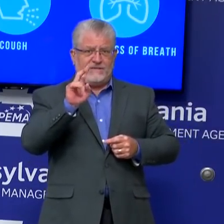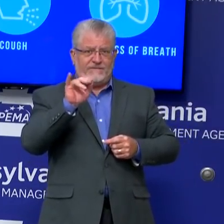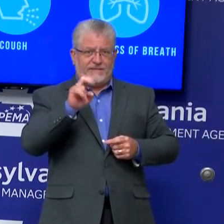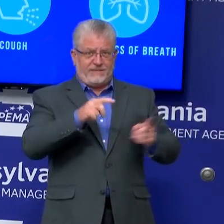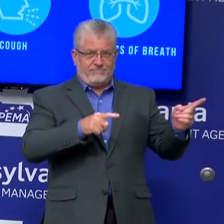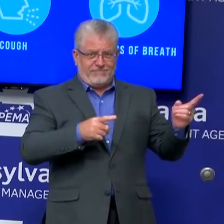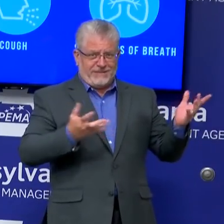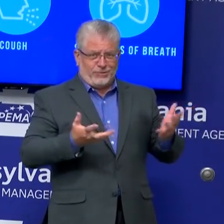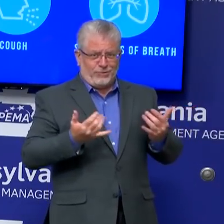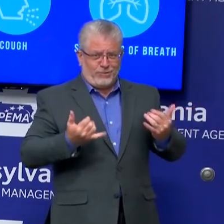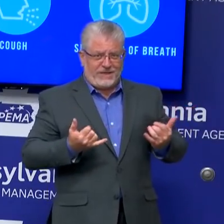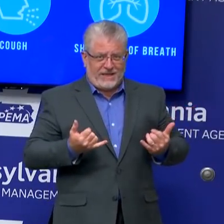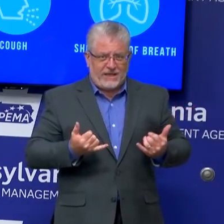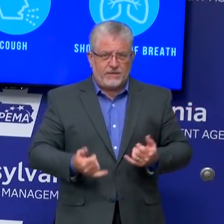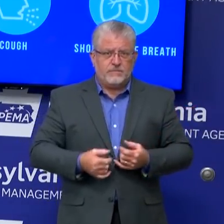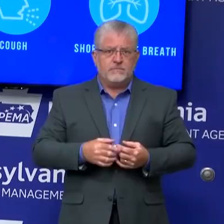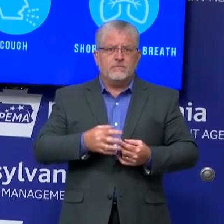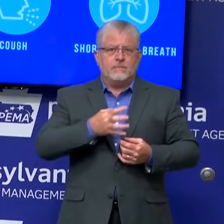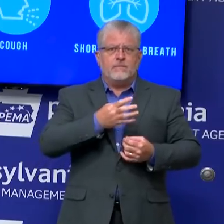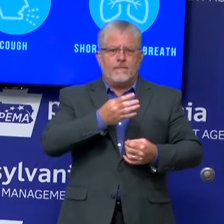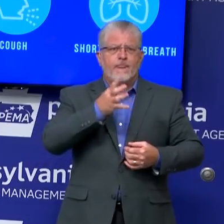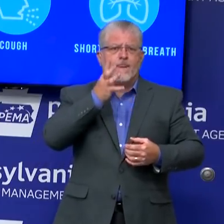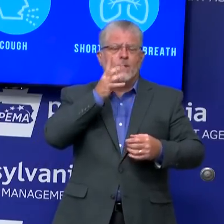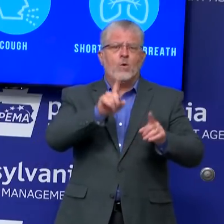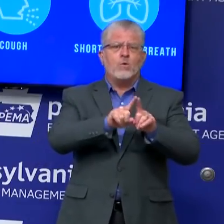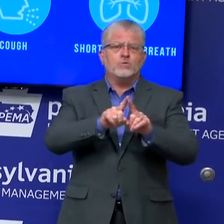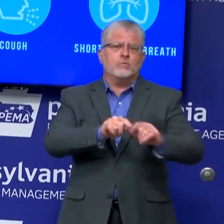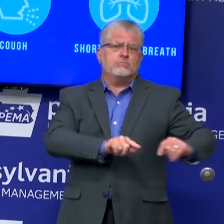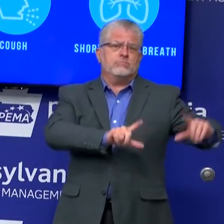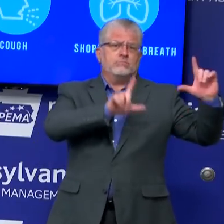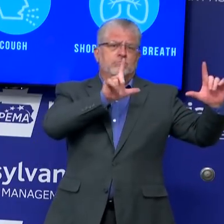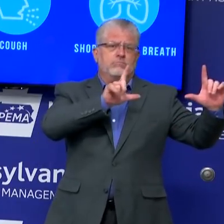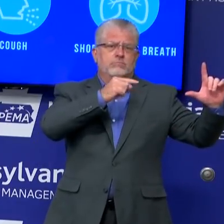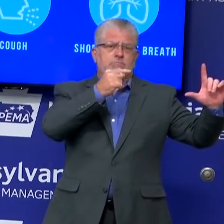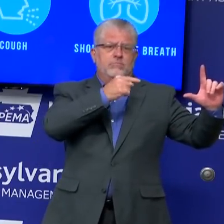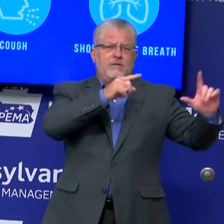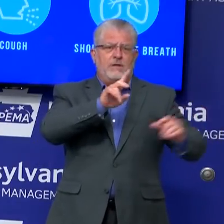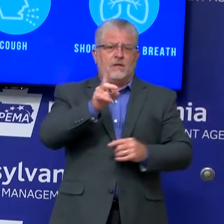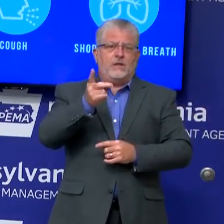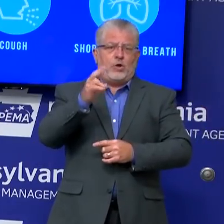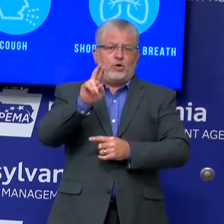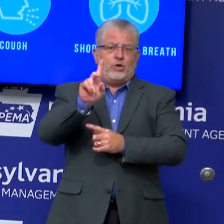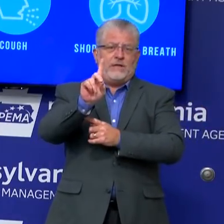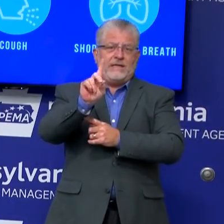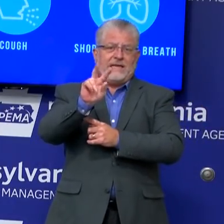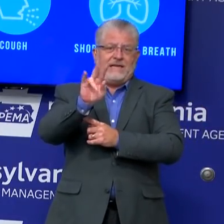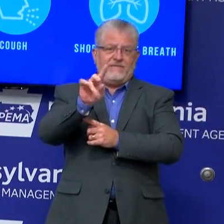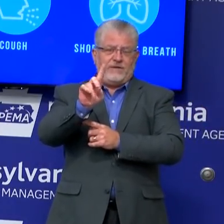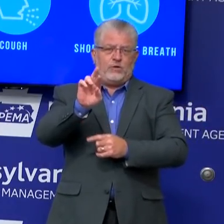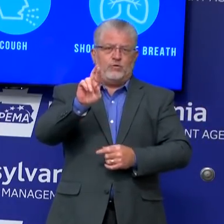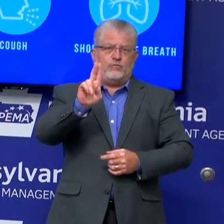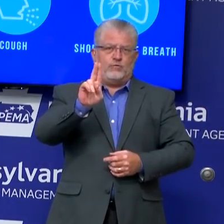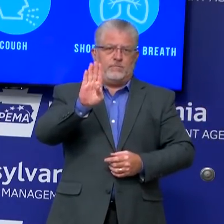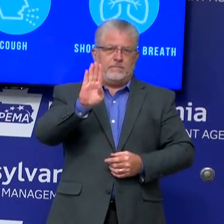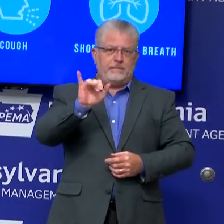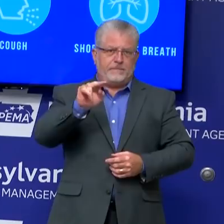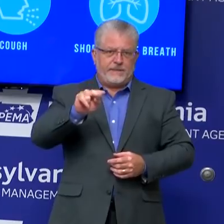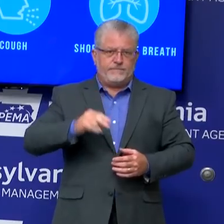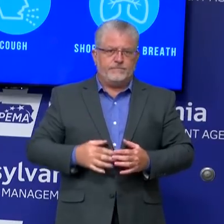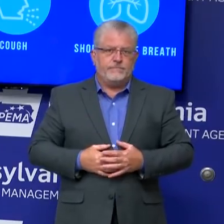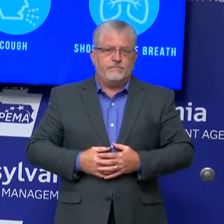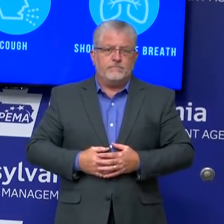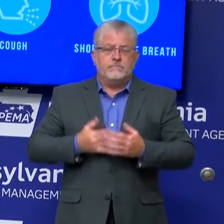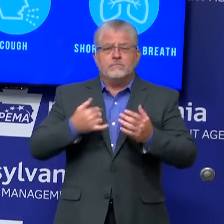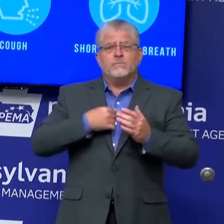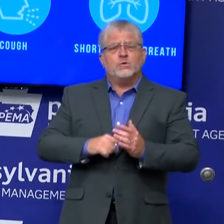who's going to be on too, on TV soon. So let me start. During the past week, we